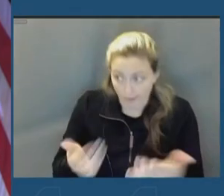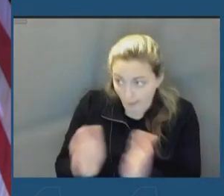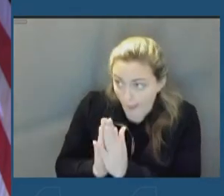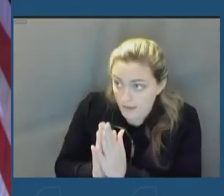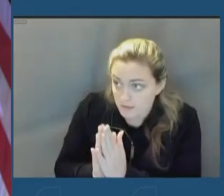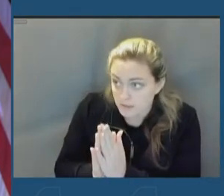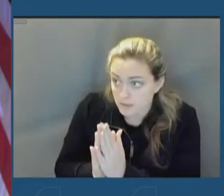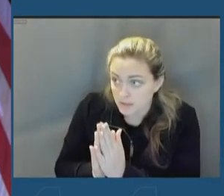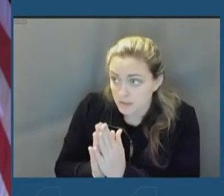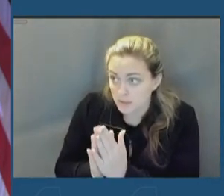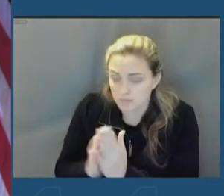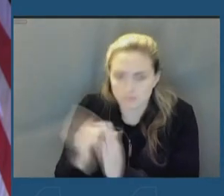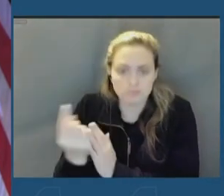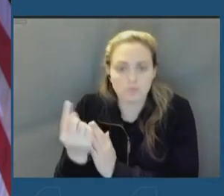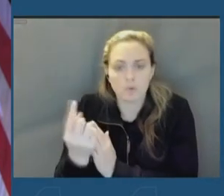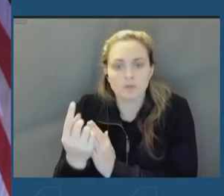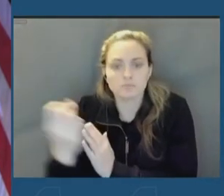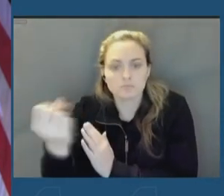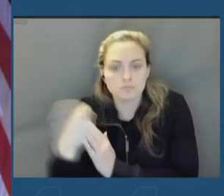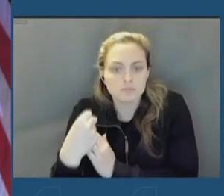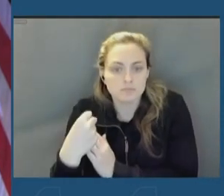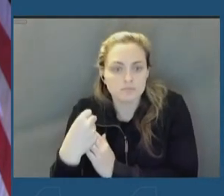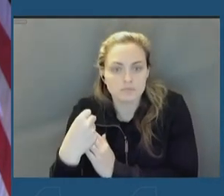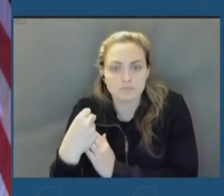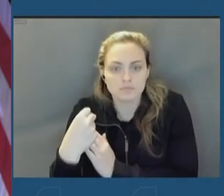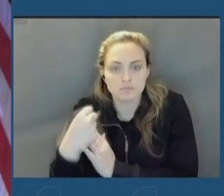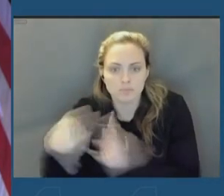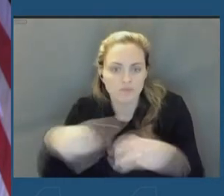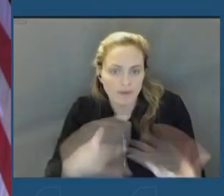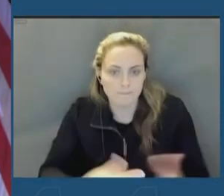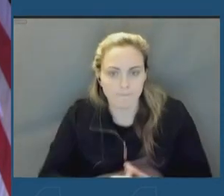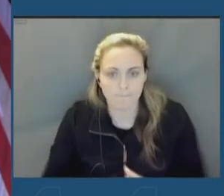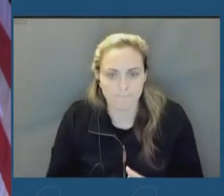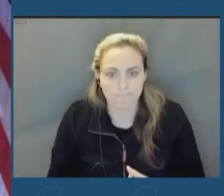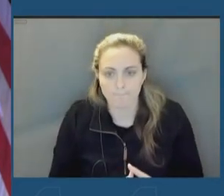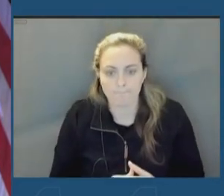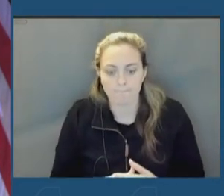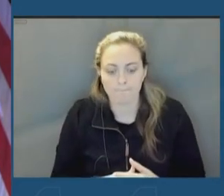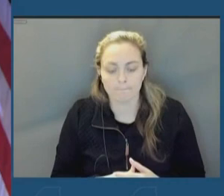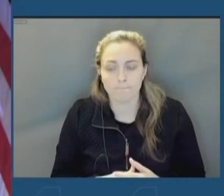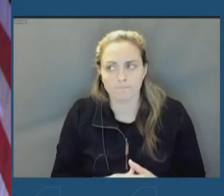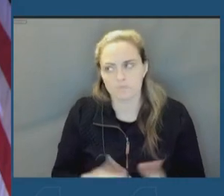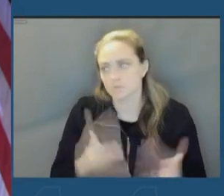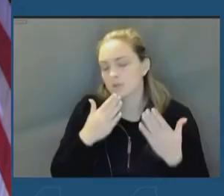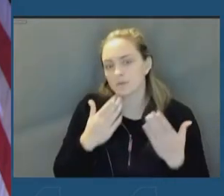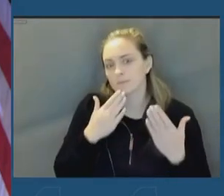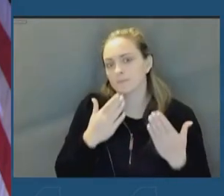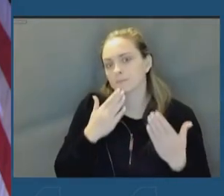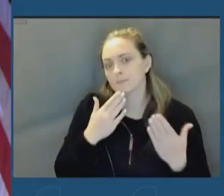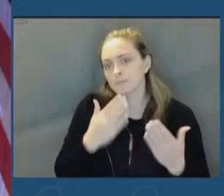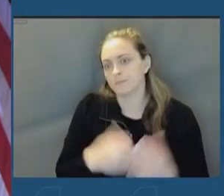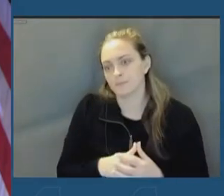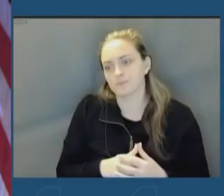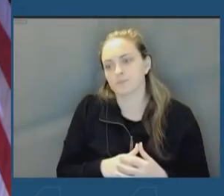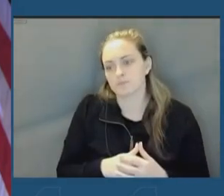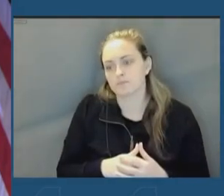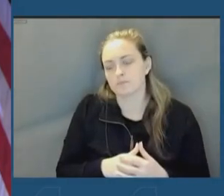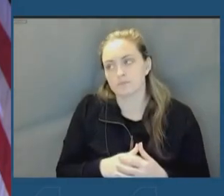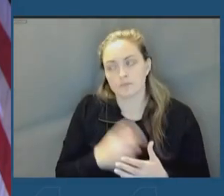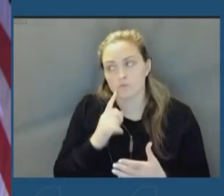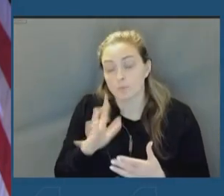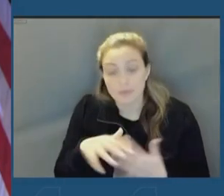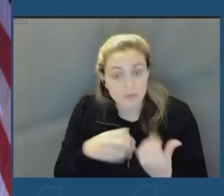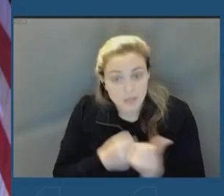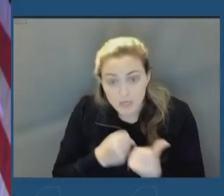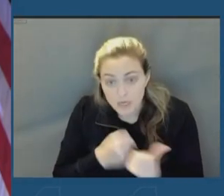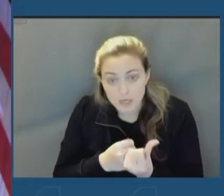the governor and her team did not provide. Governor, I thank you for being there in